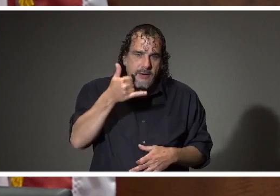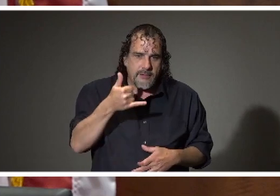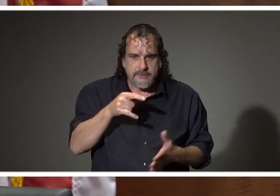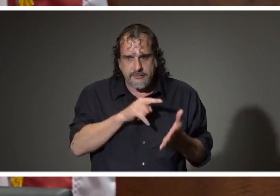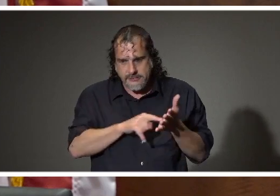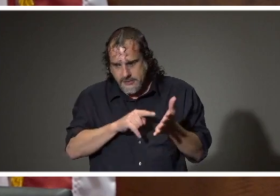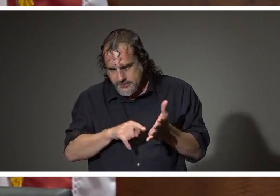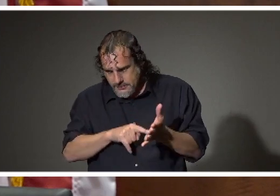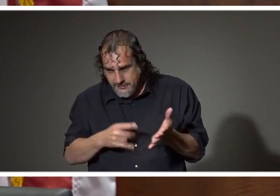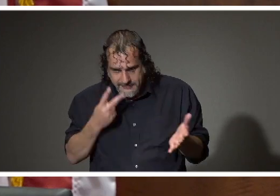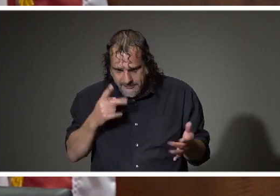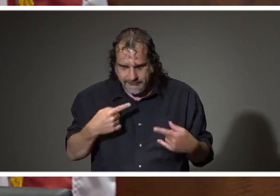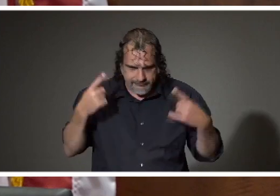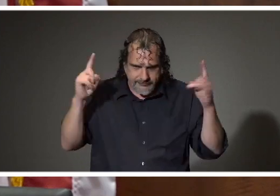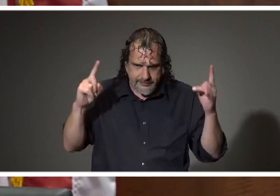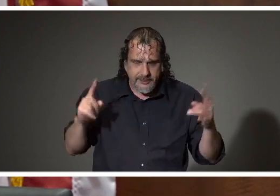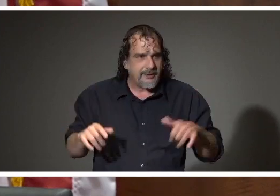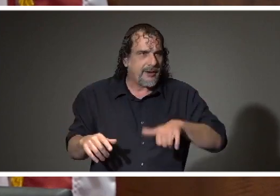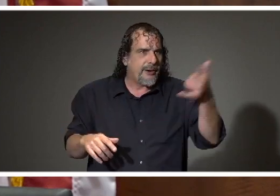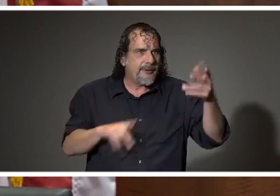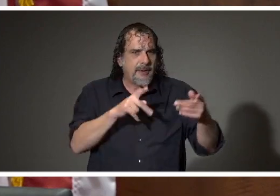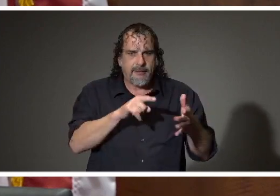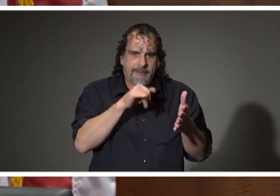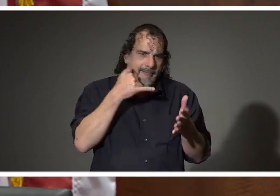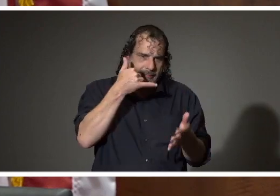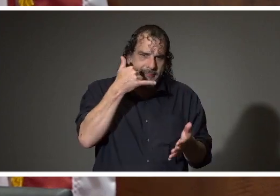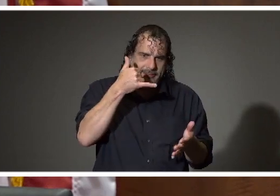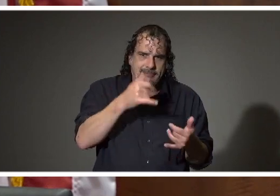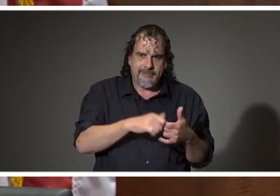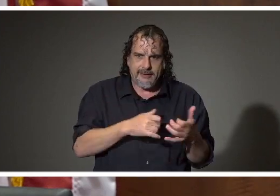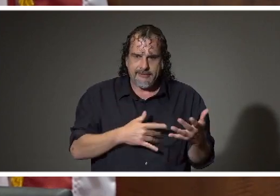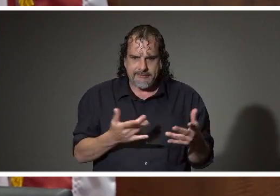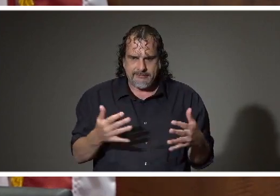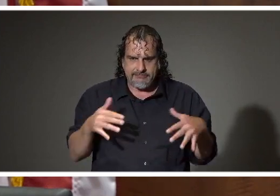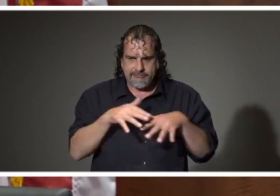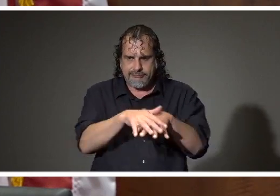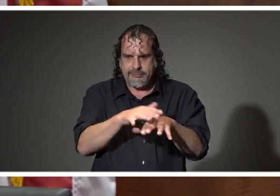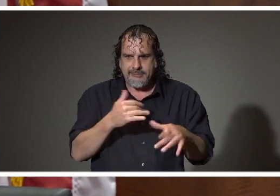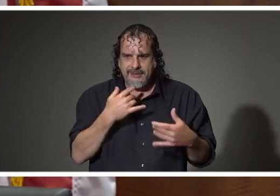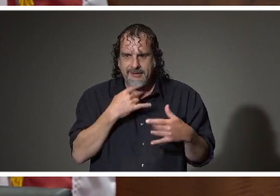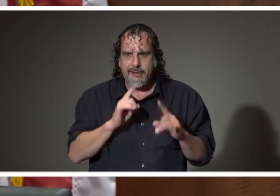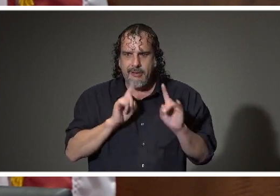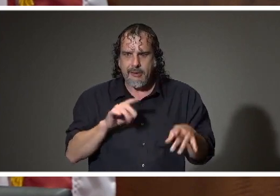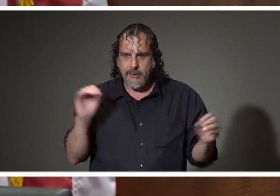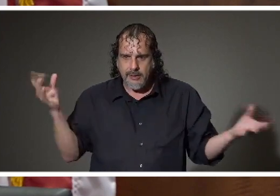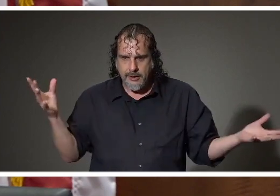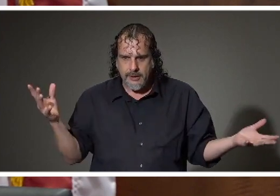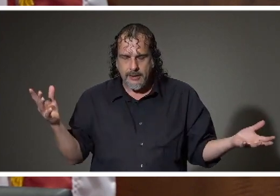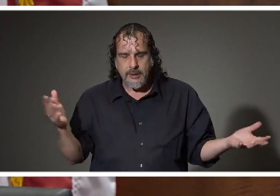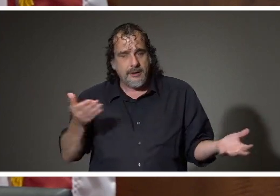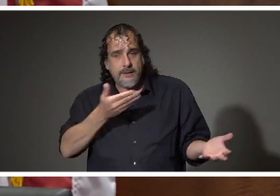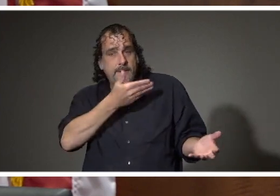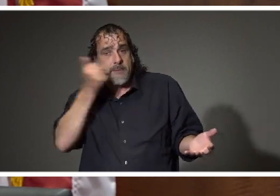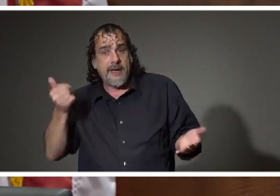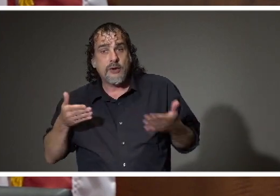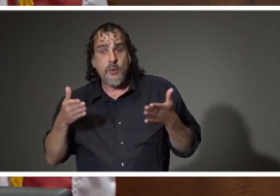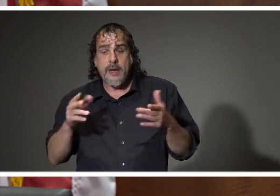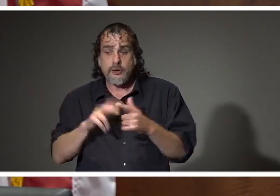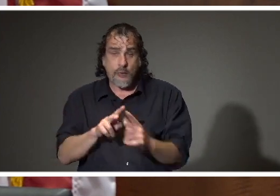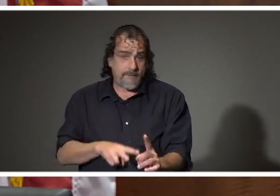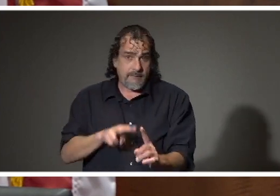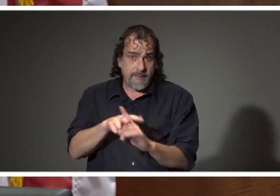checking to see, or someone having all the numbers called at one time. I still say the best way to file